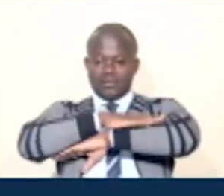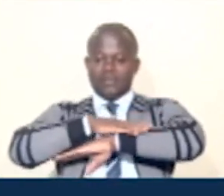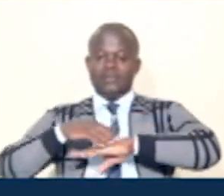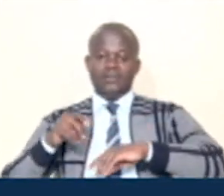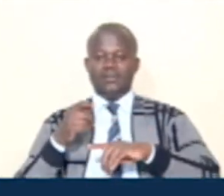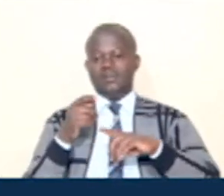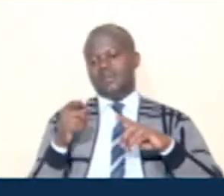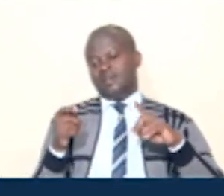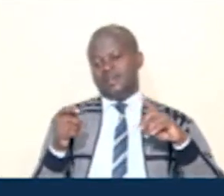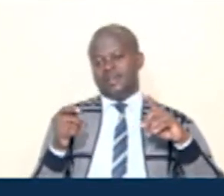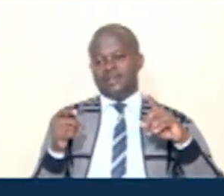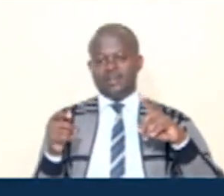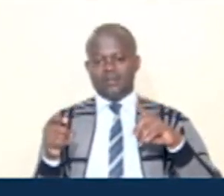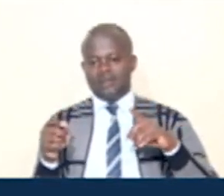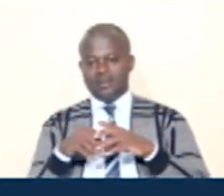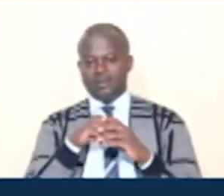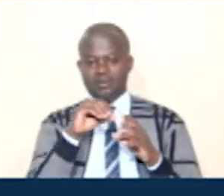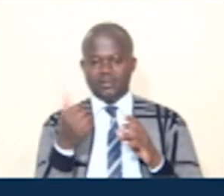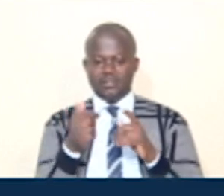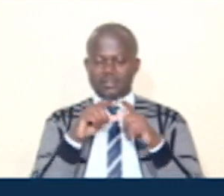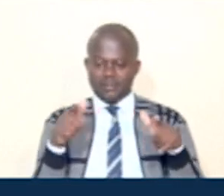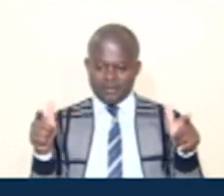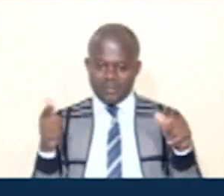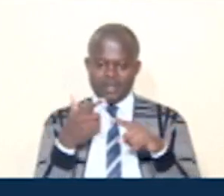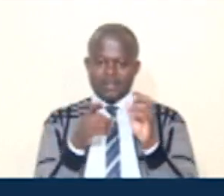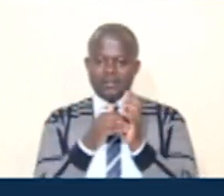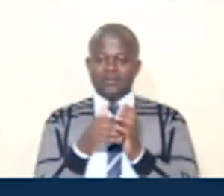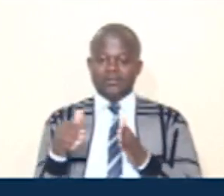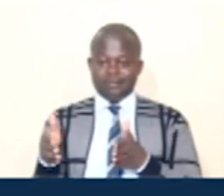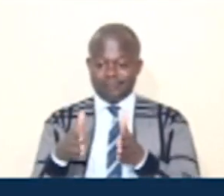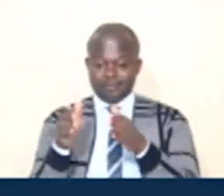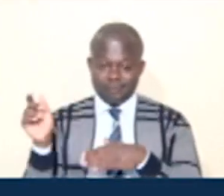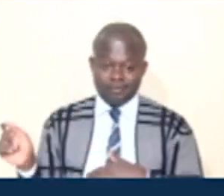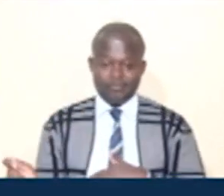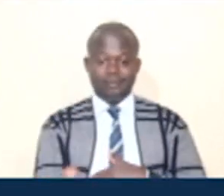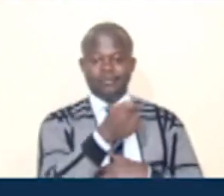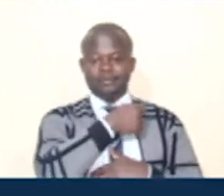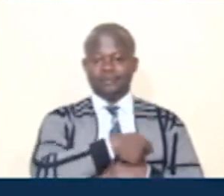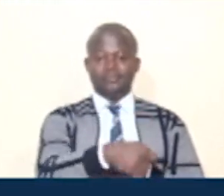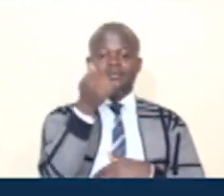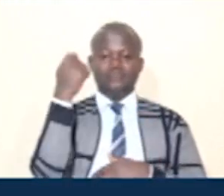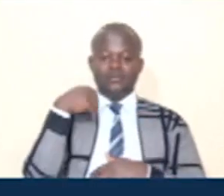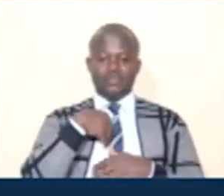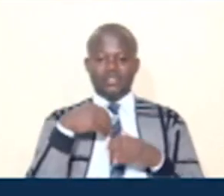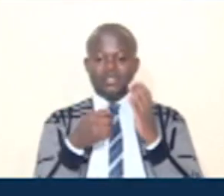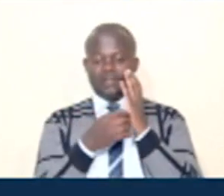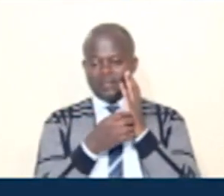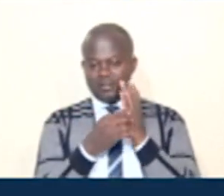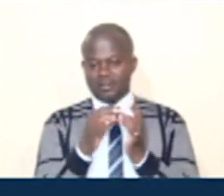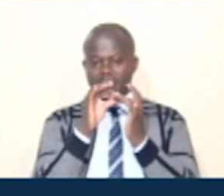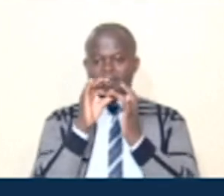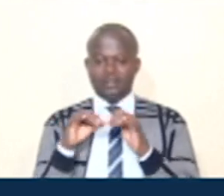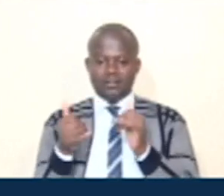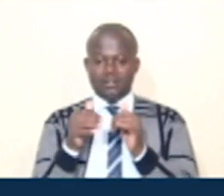de table cyangwa table tennis mu zindimi z'amahanga ariko road tennis yo ikagira umwihariko wo gukinirwa mu muhanda ari